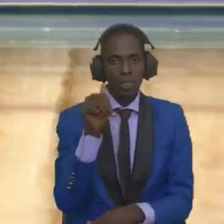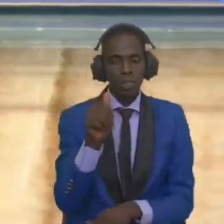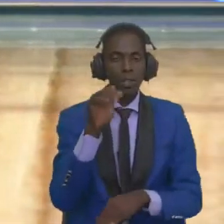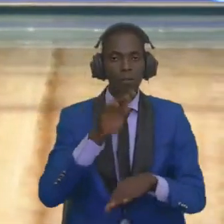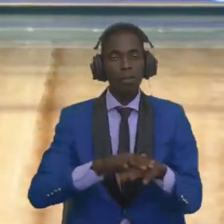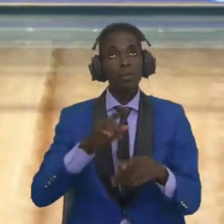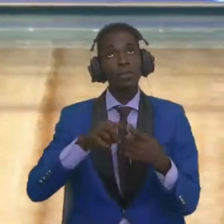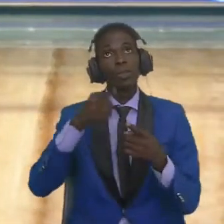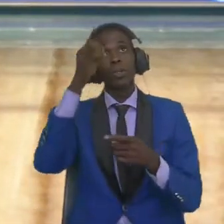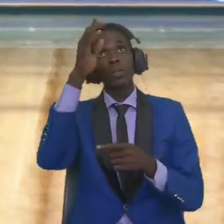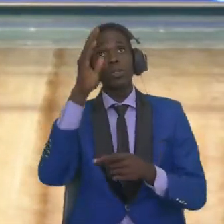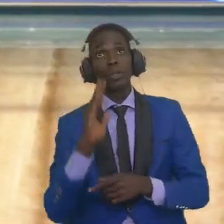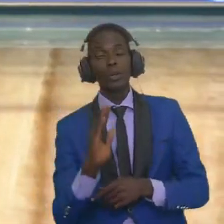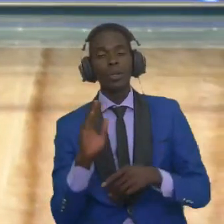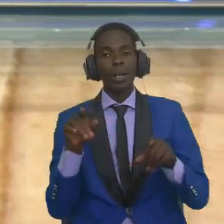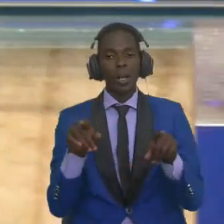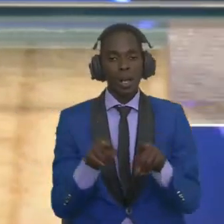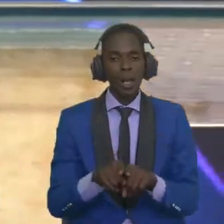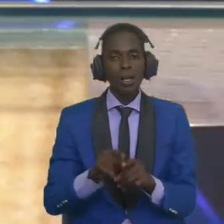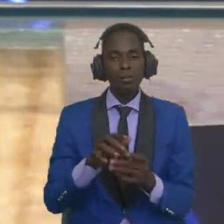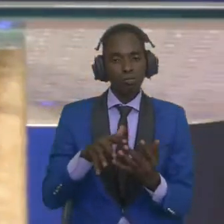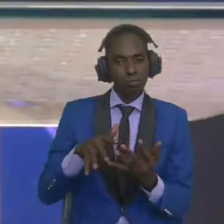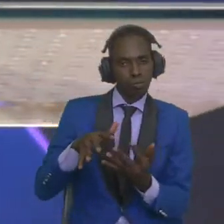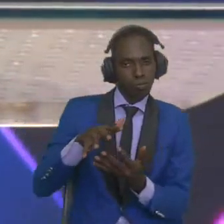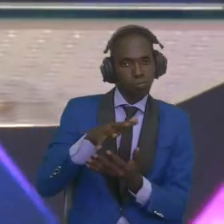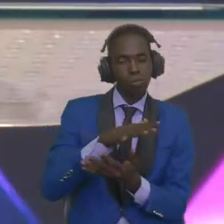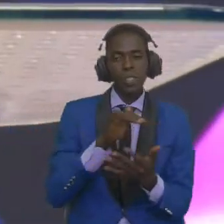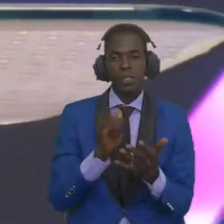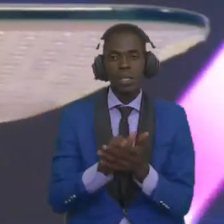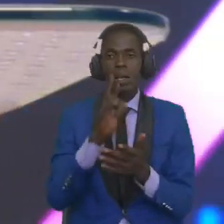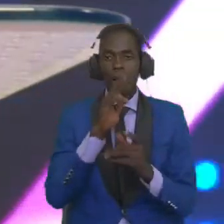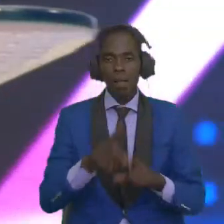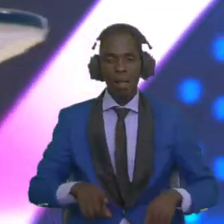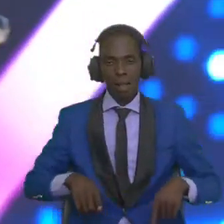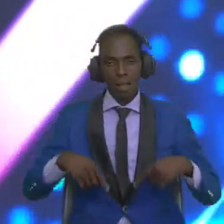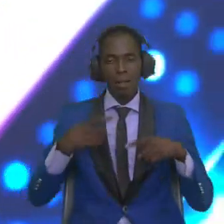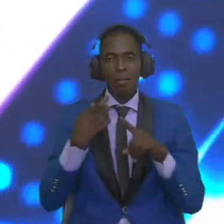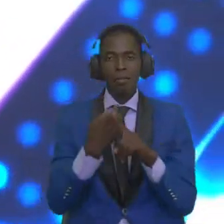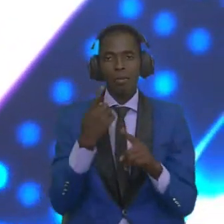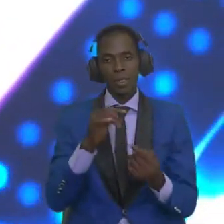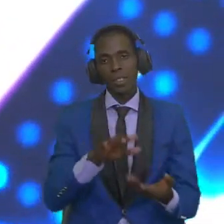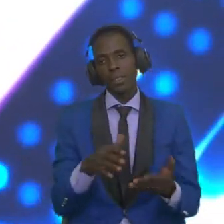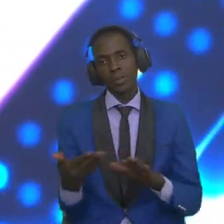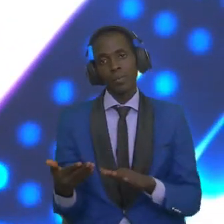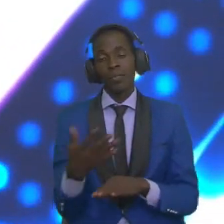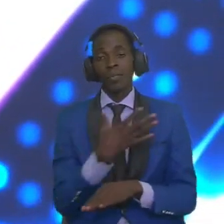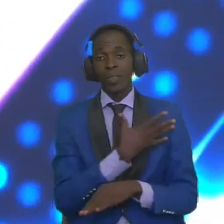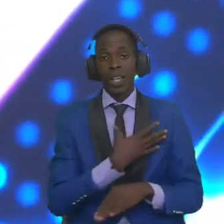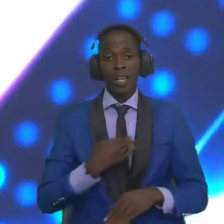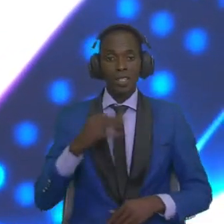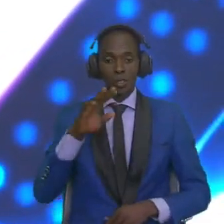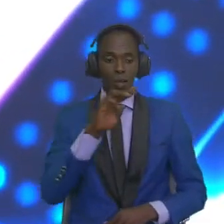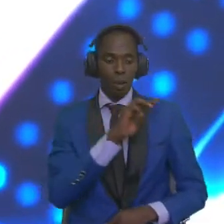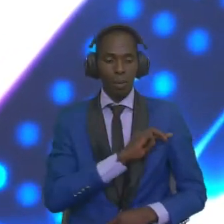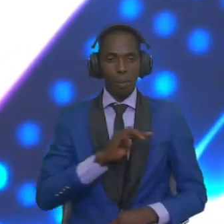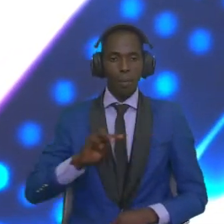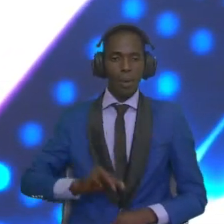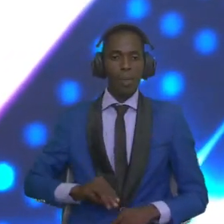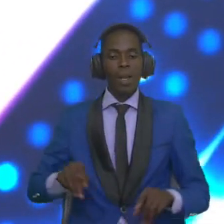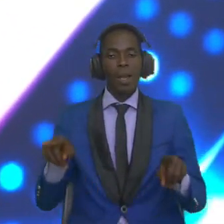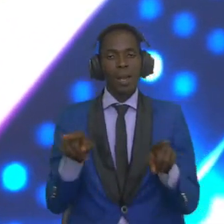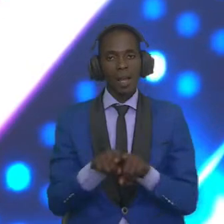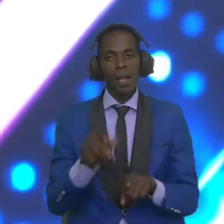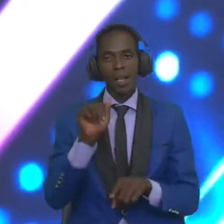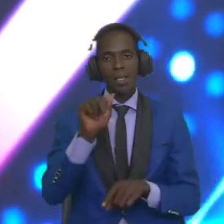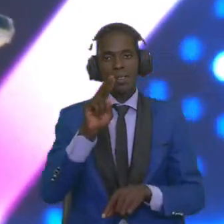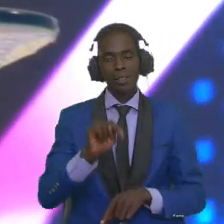unto God as those that are alive from the dead, and your members as